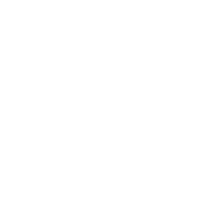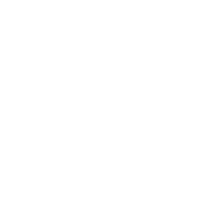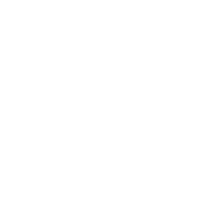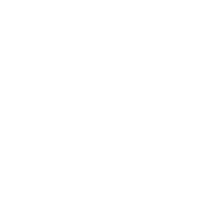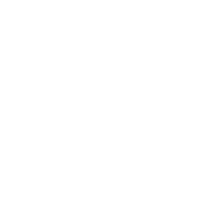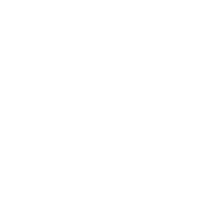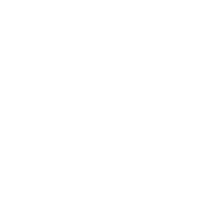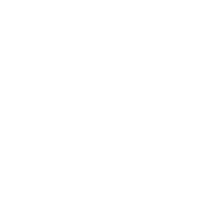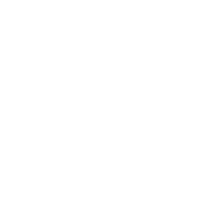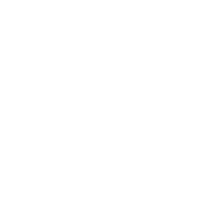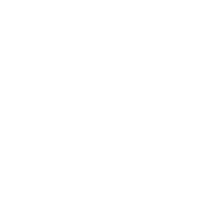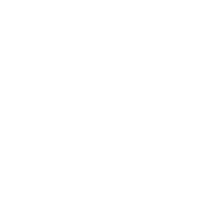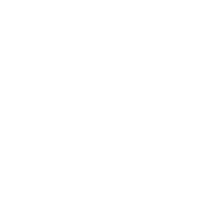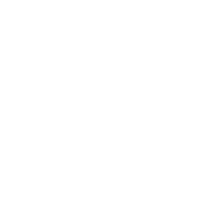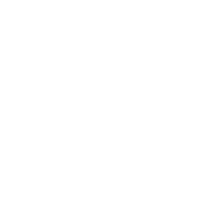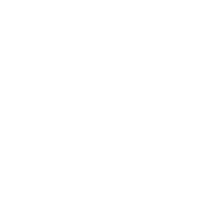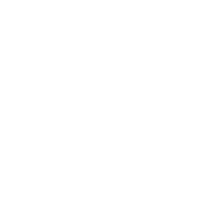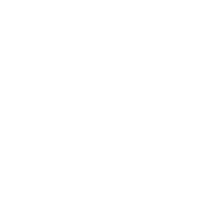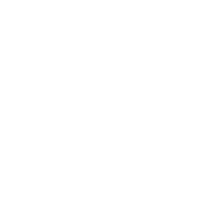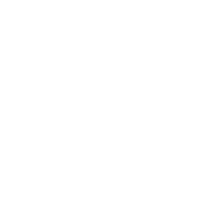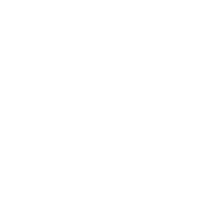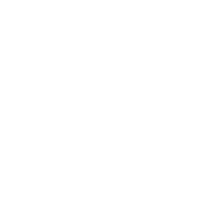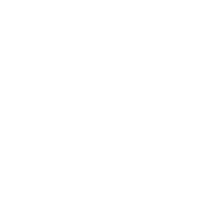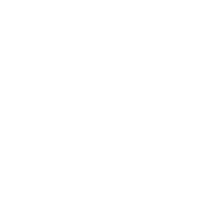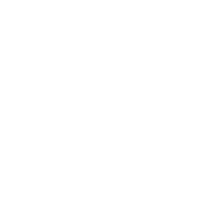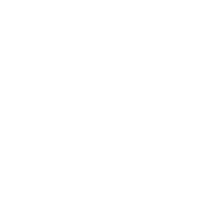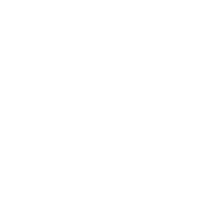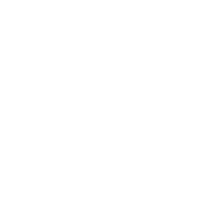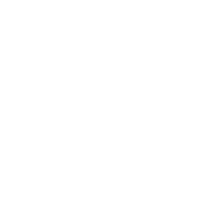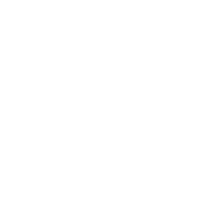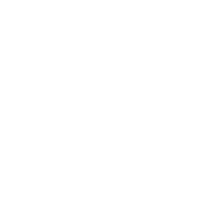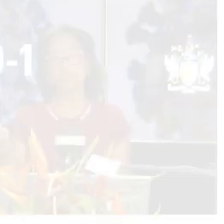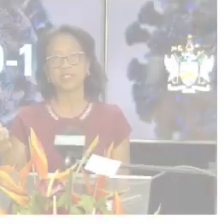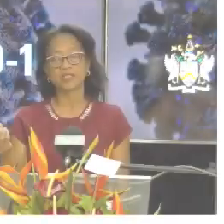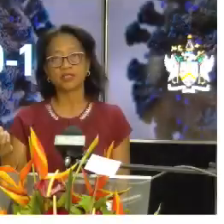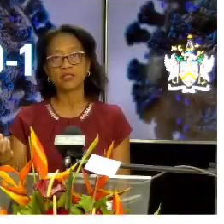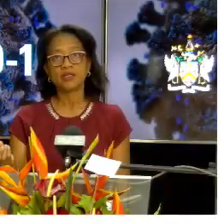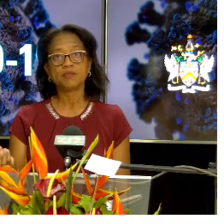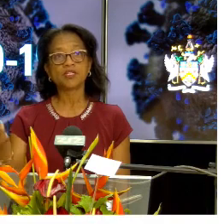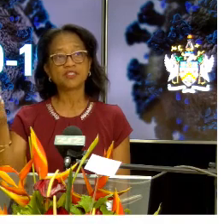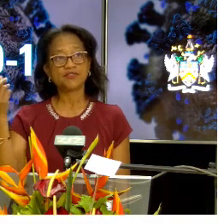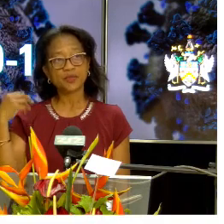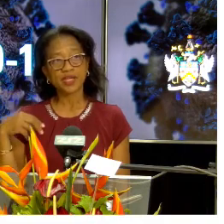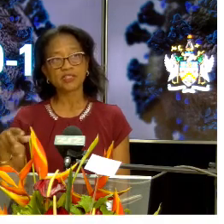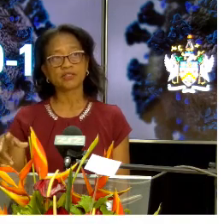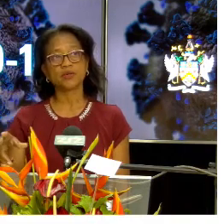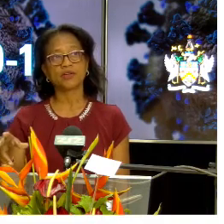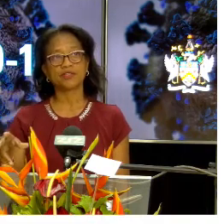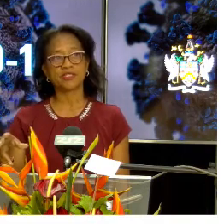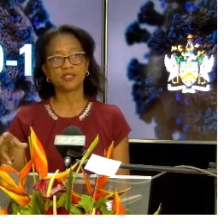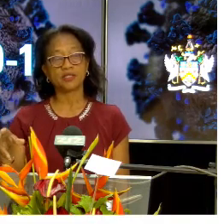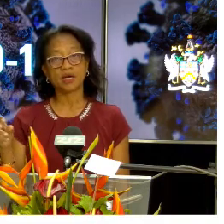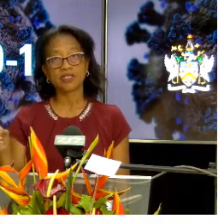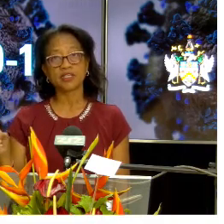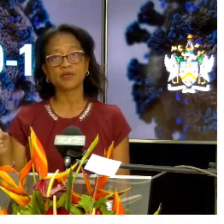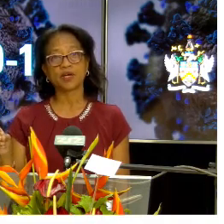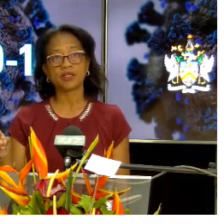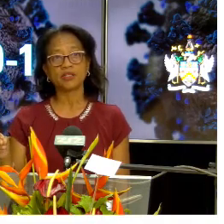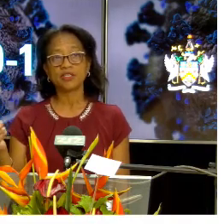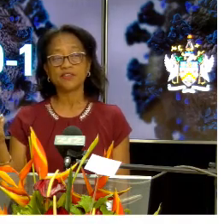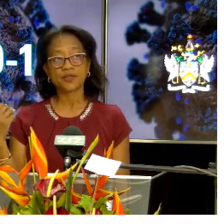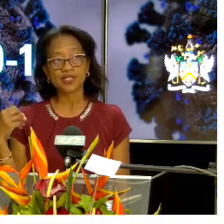we do not test these individuals on day 1 of quarantine, because if you enter quarantine on